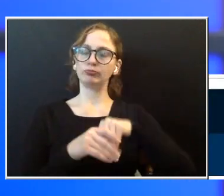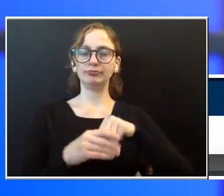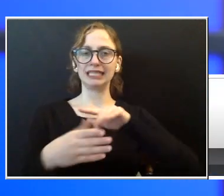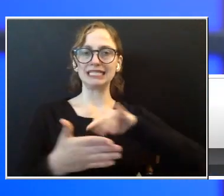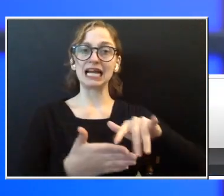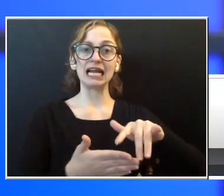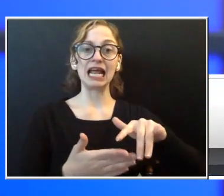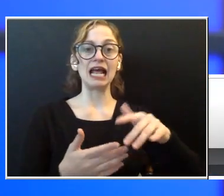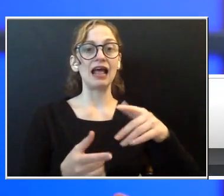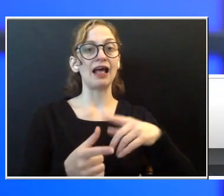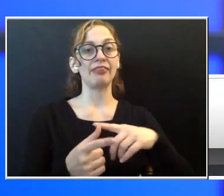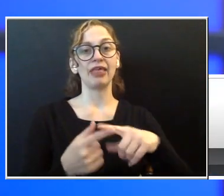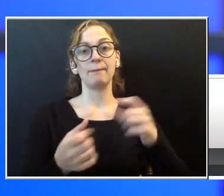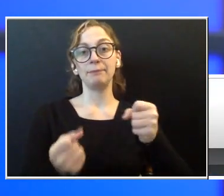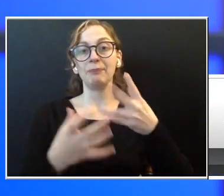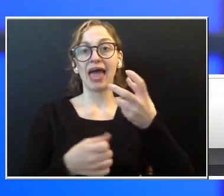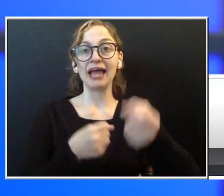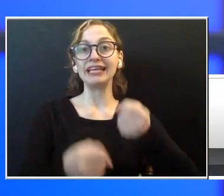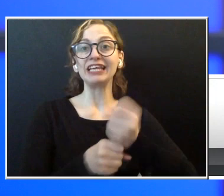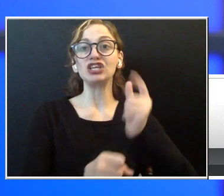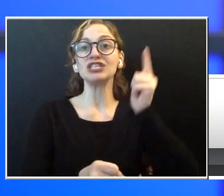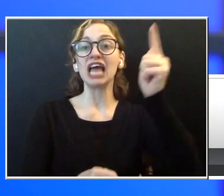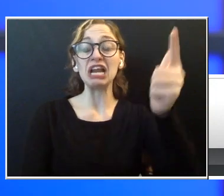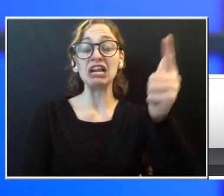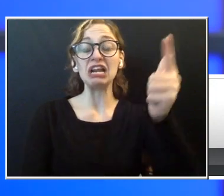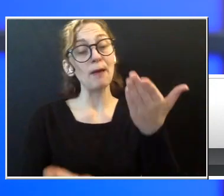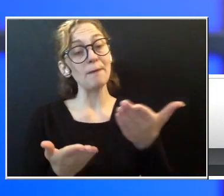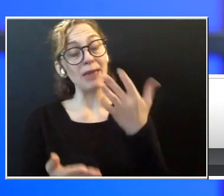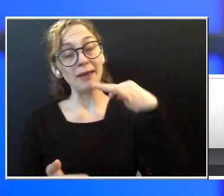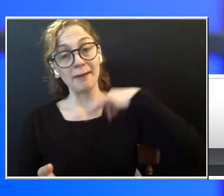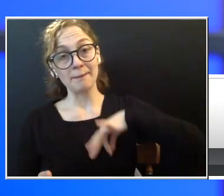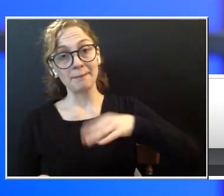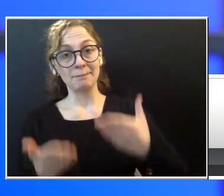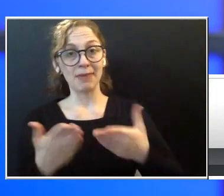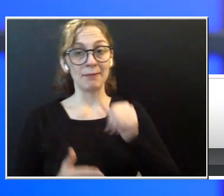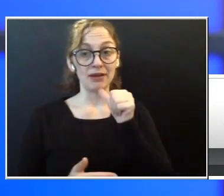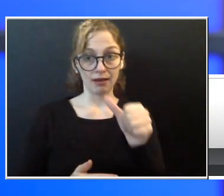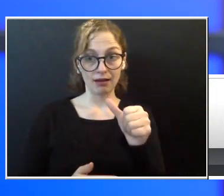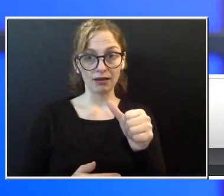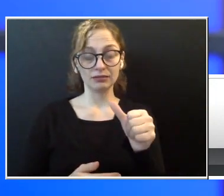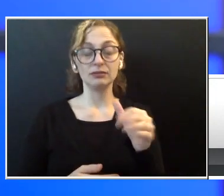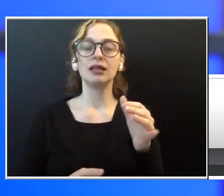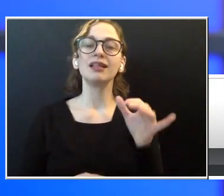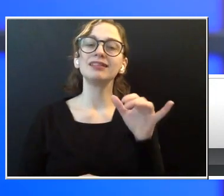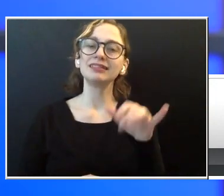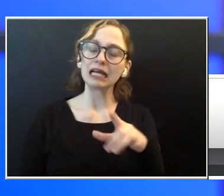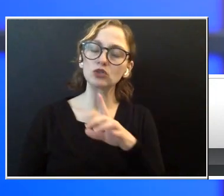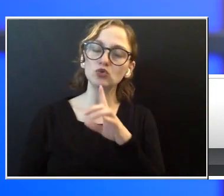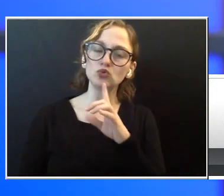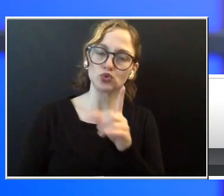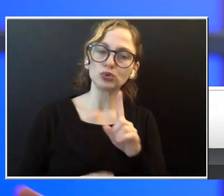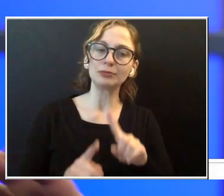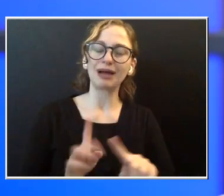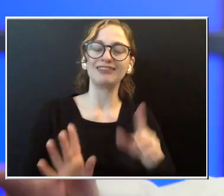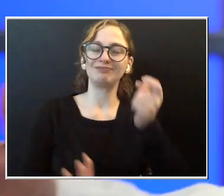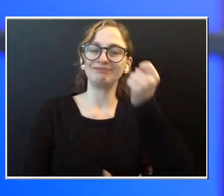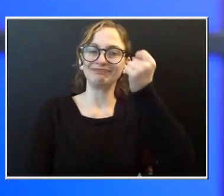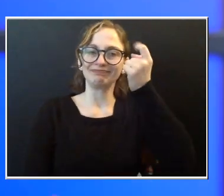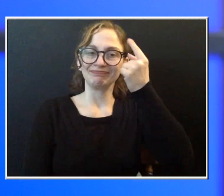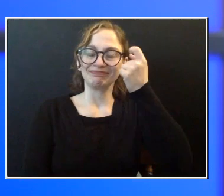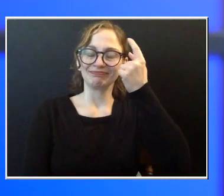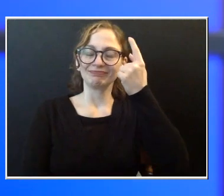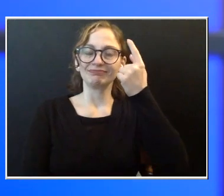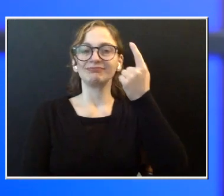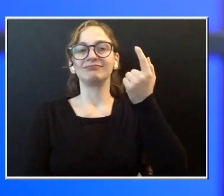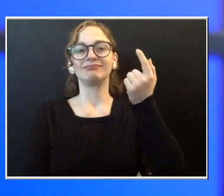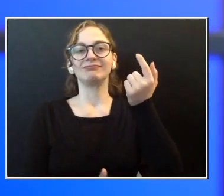have a benefit. Mm-hmm. That is a true statement, except it's actually not fully true. Because what you get immediately, well, in a few